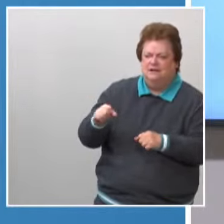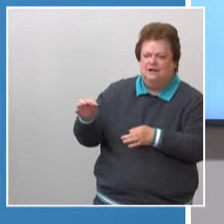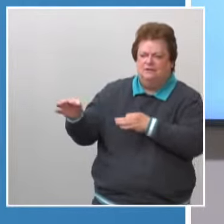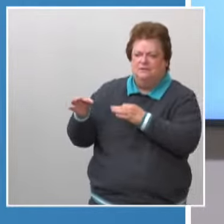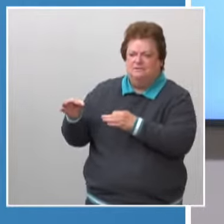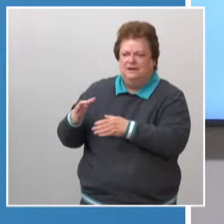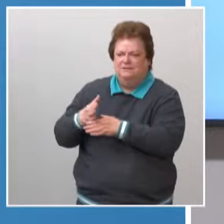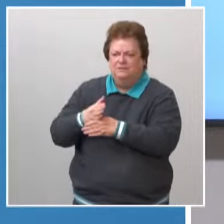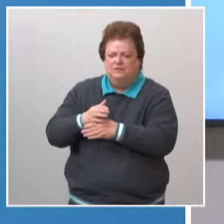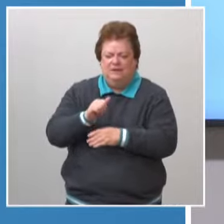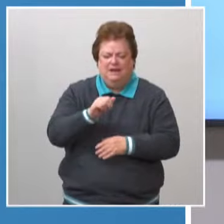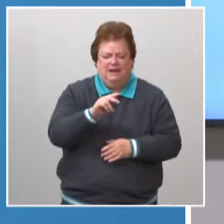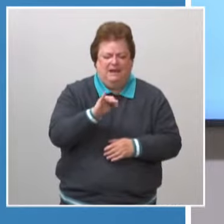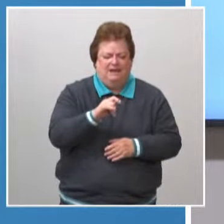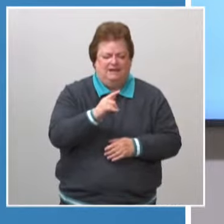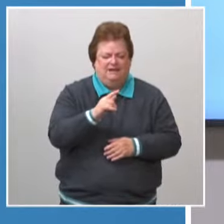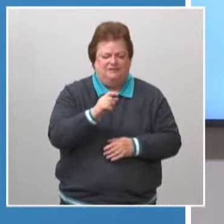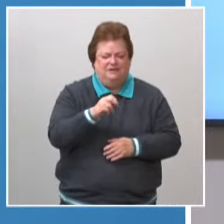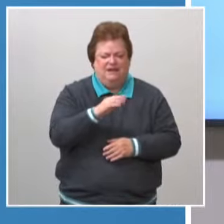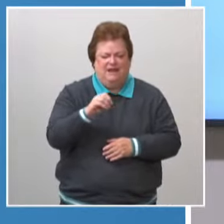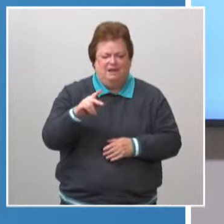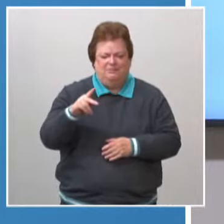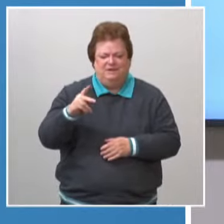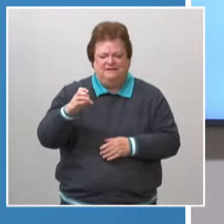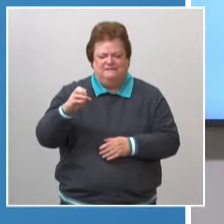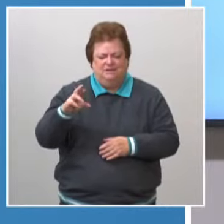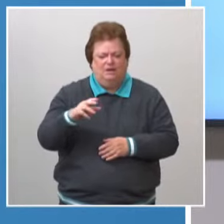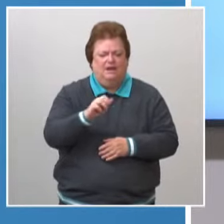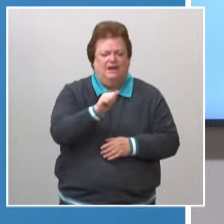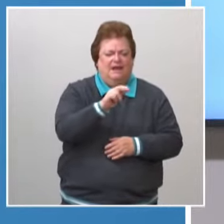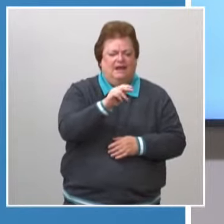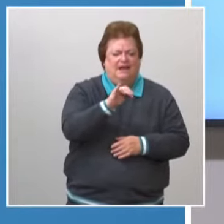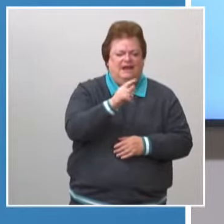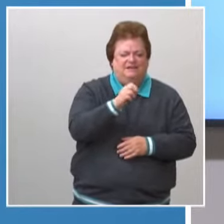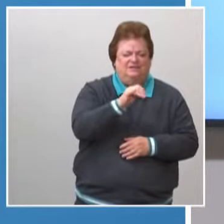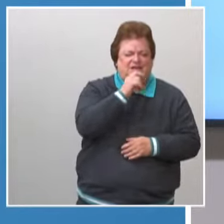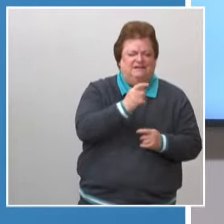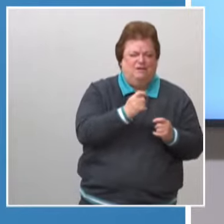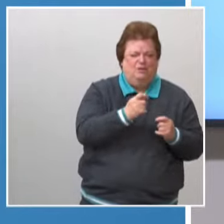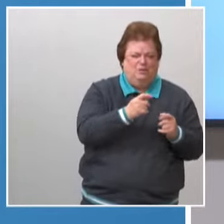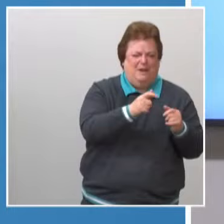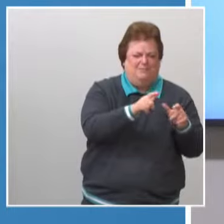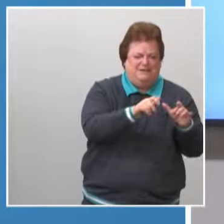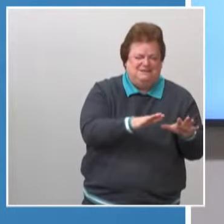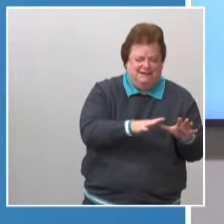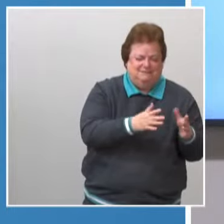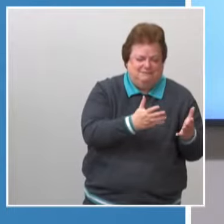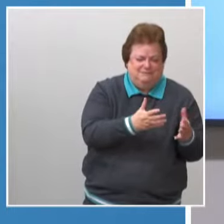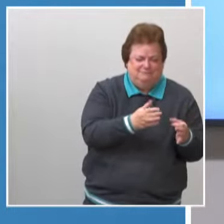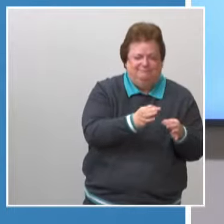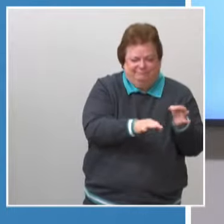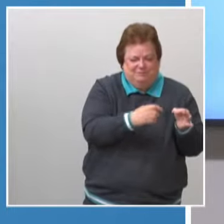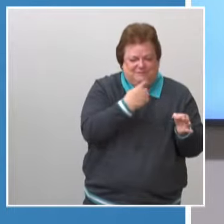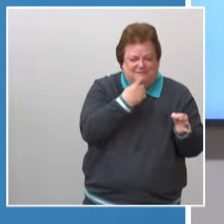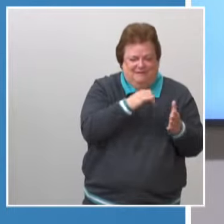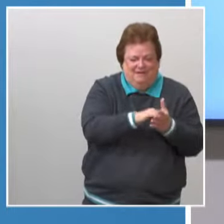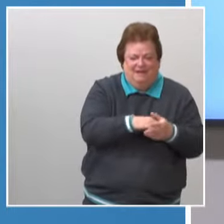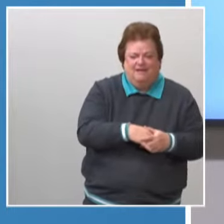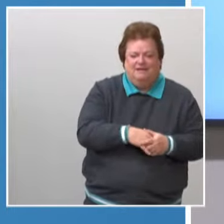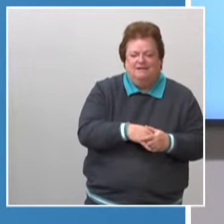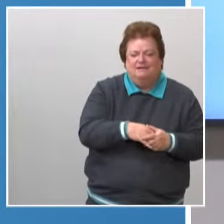the difference? Well, the antigen is the rapid test. I'll just say it that way. Usually the results